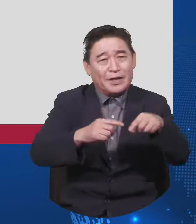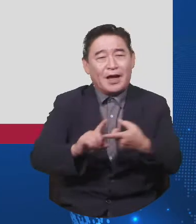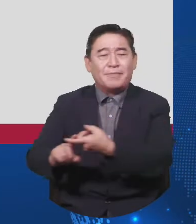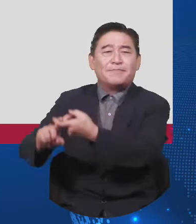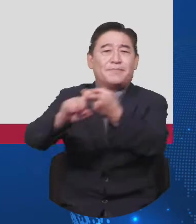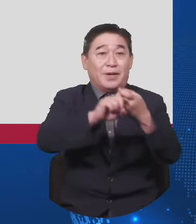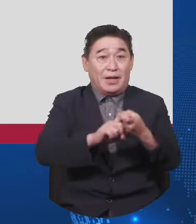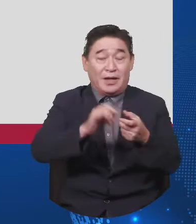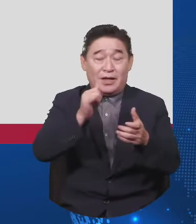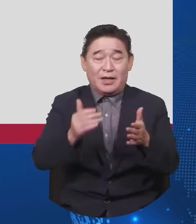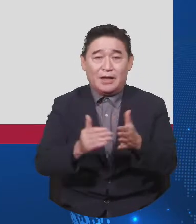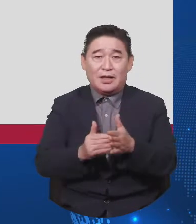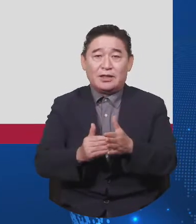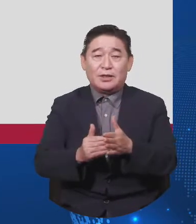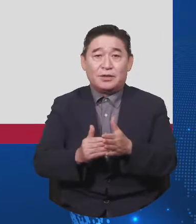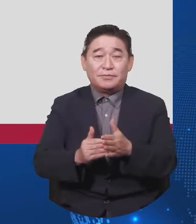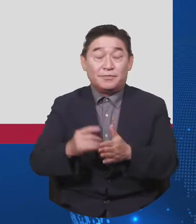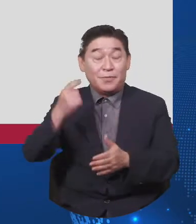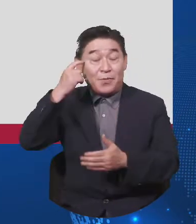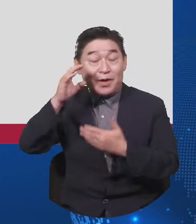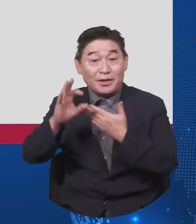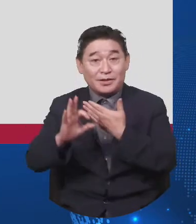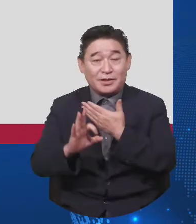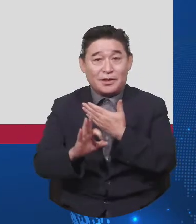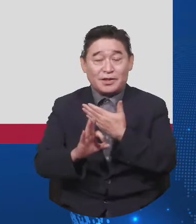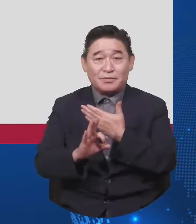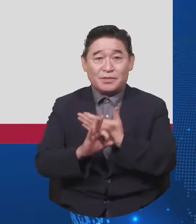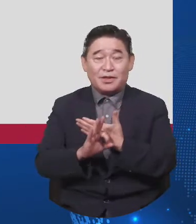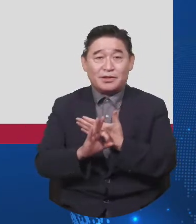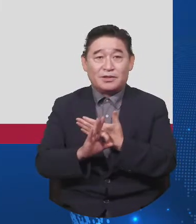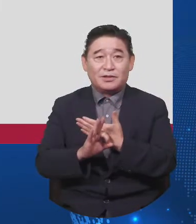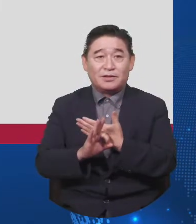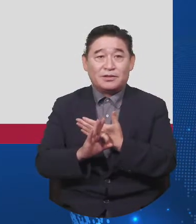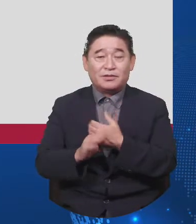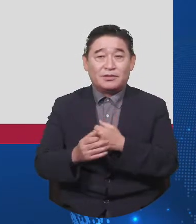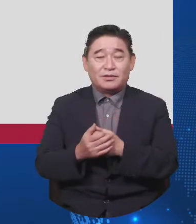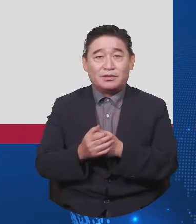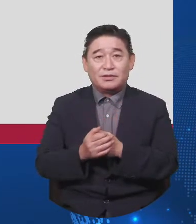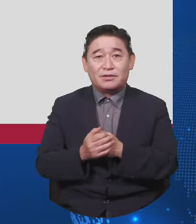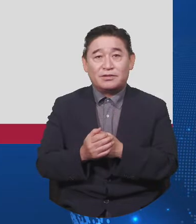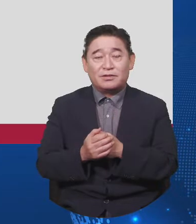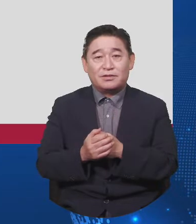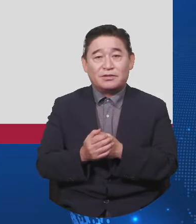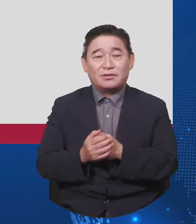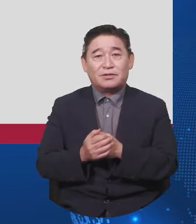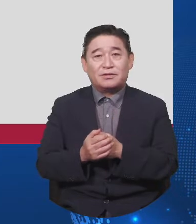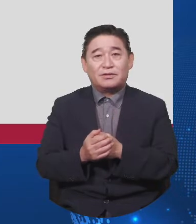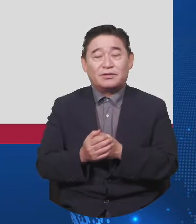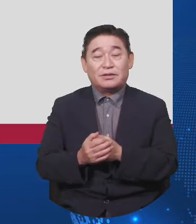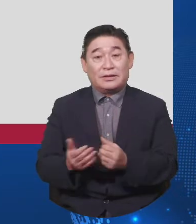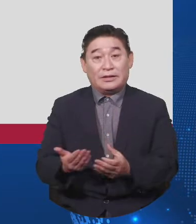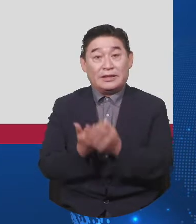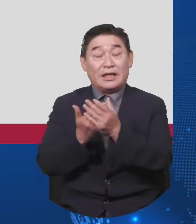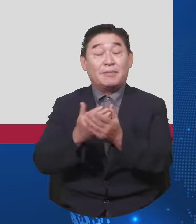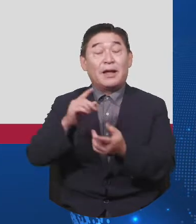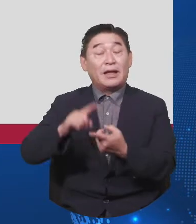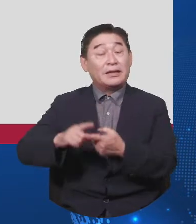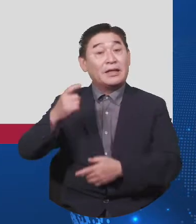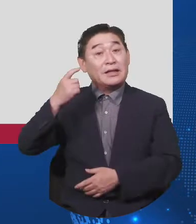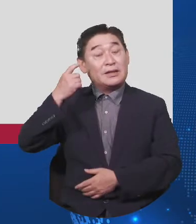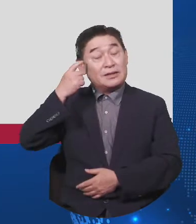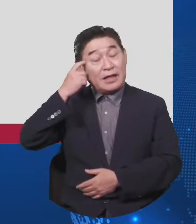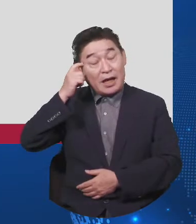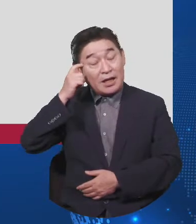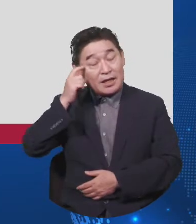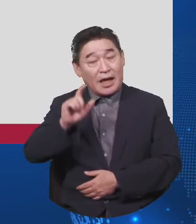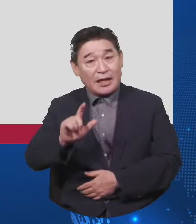just let's sit together and look for the best way how to think about development, but it's also about competition. It's